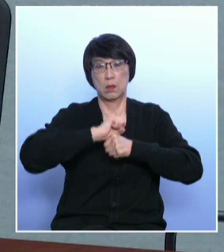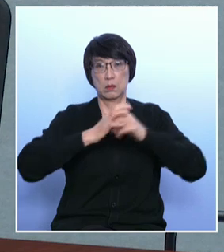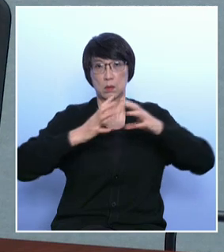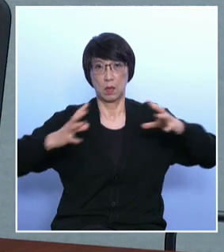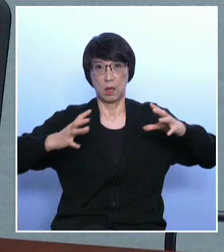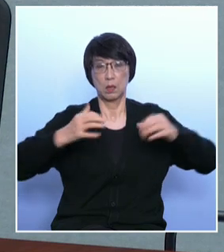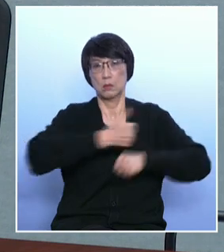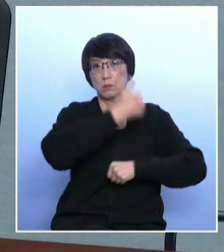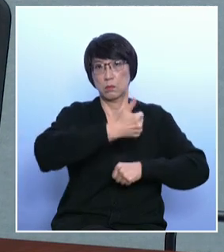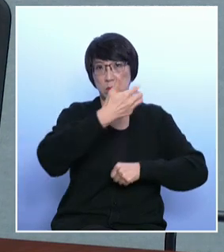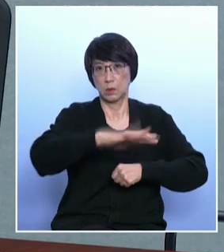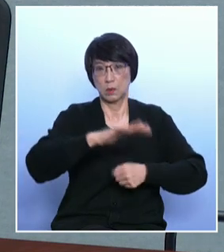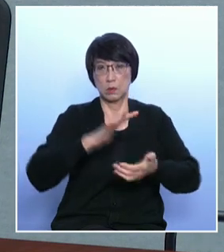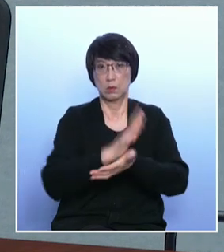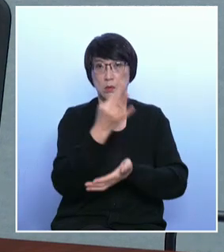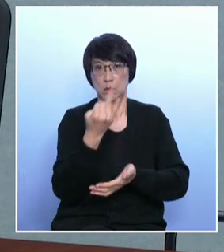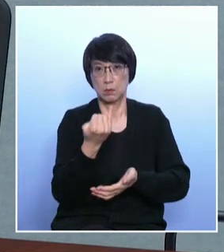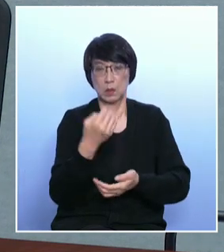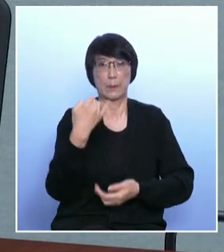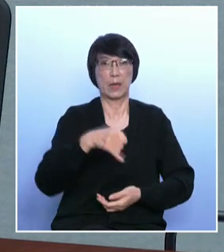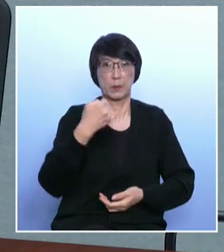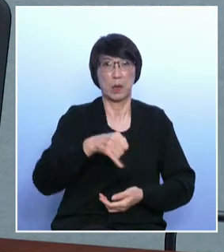For university expansion projects,